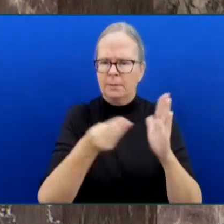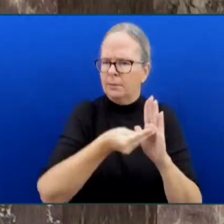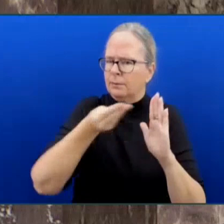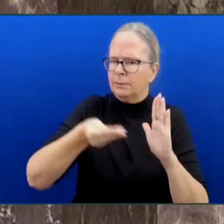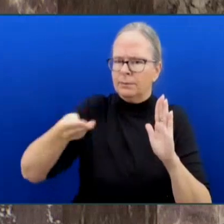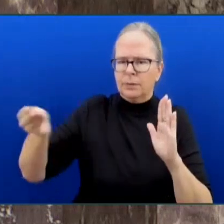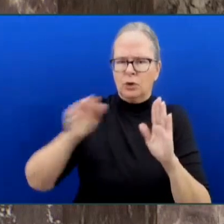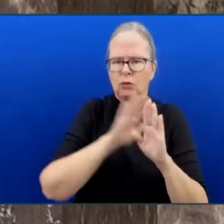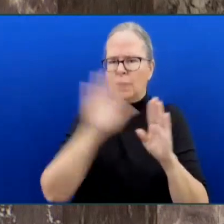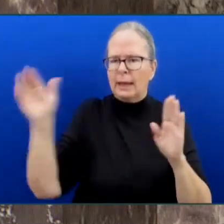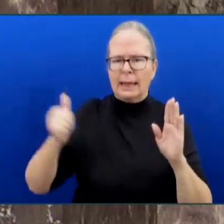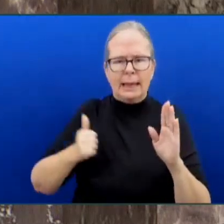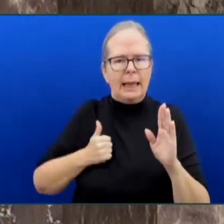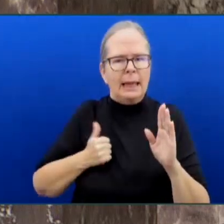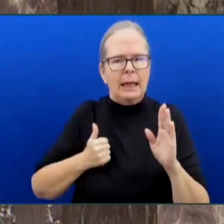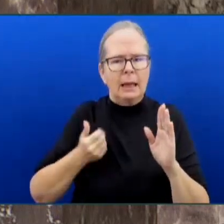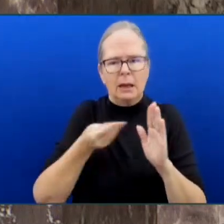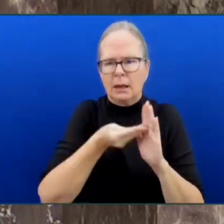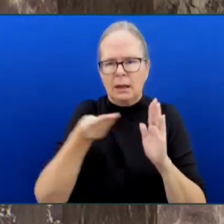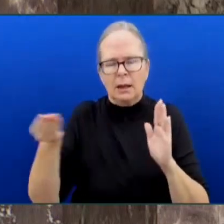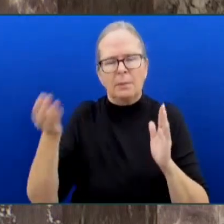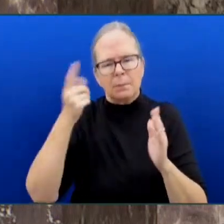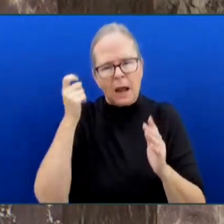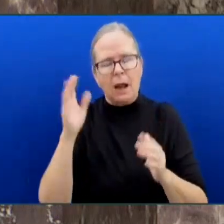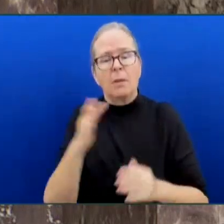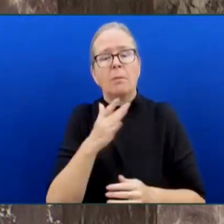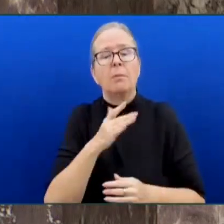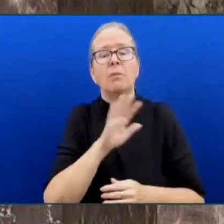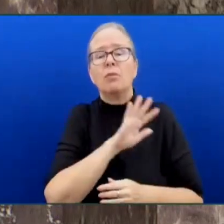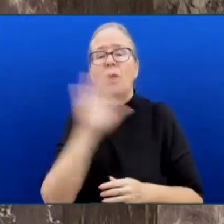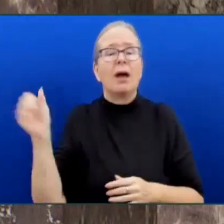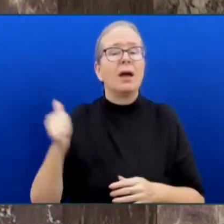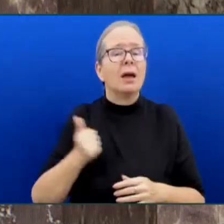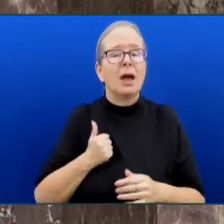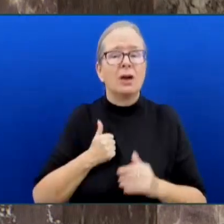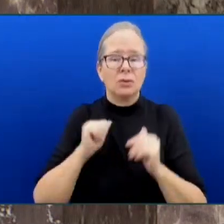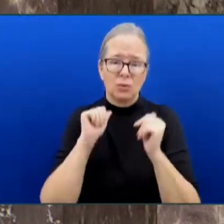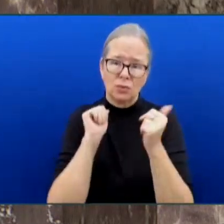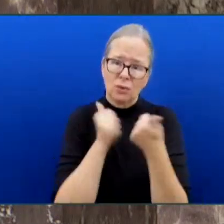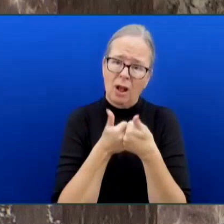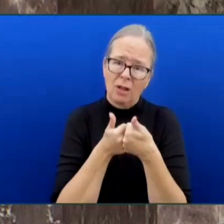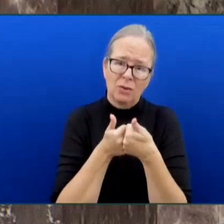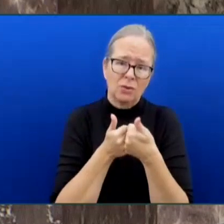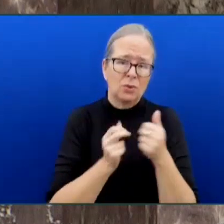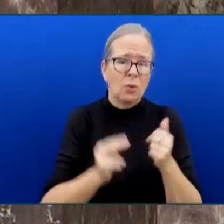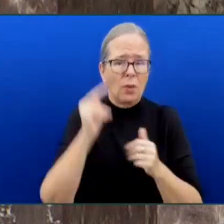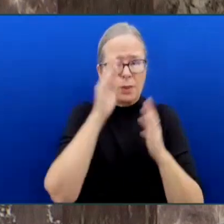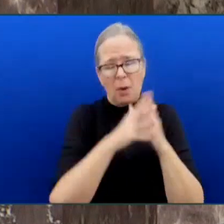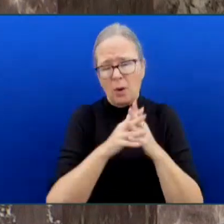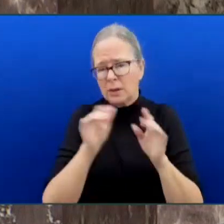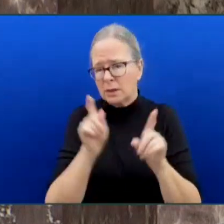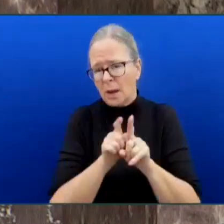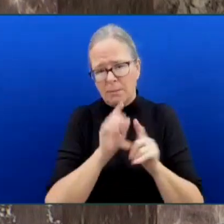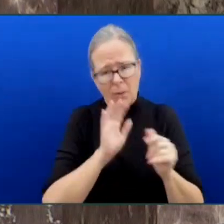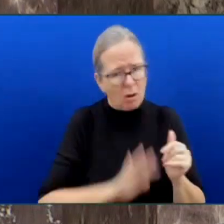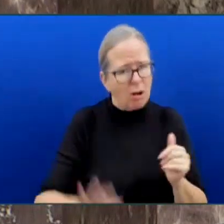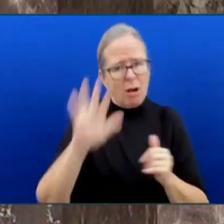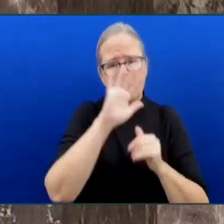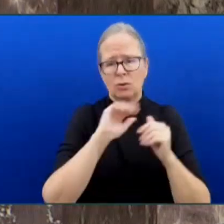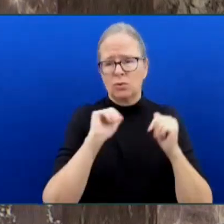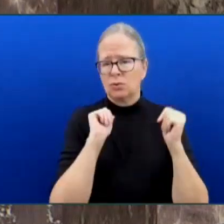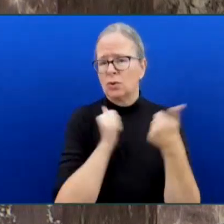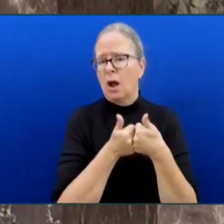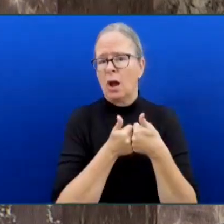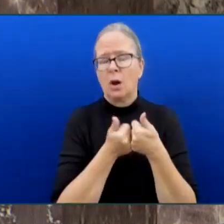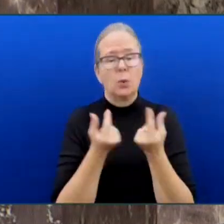that they're facing. This is not just a BC challenge, it's a North American challenge. So the steps we've taken is about making sure that the housing stock